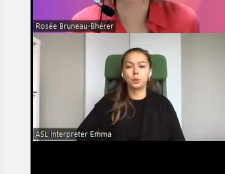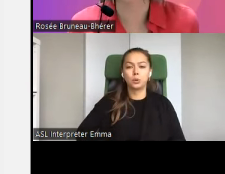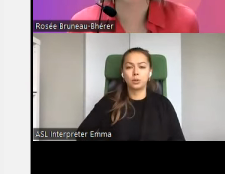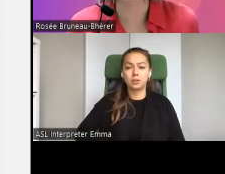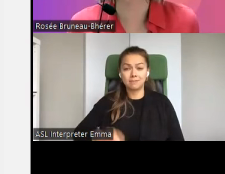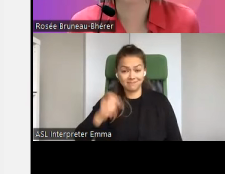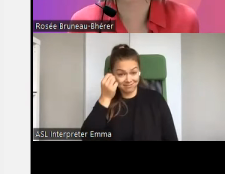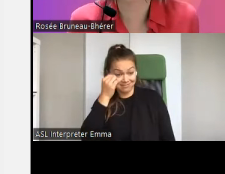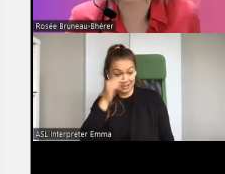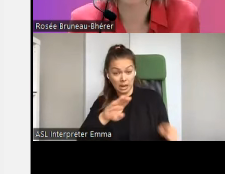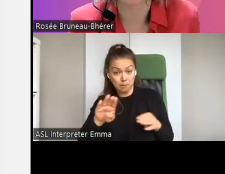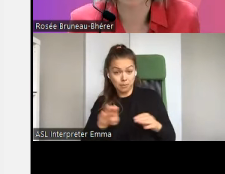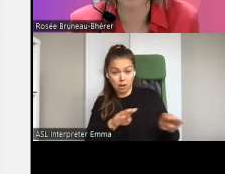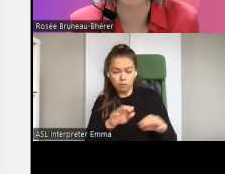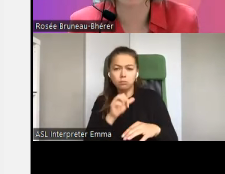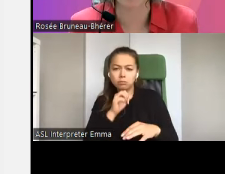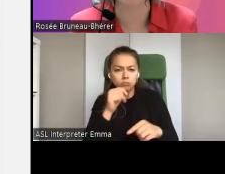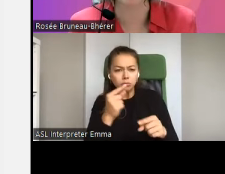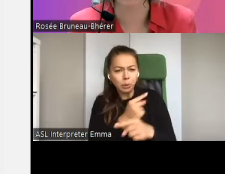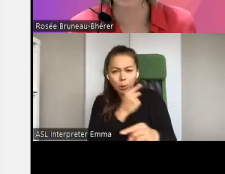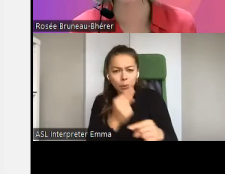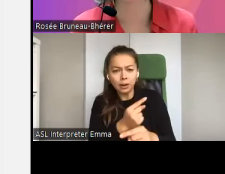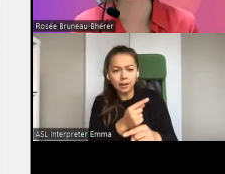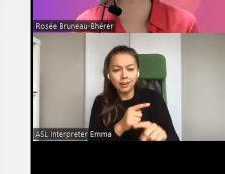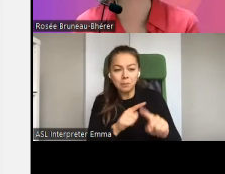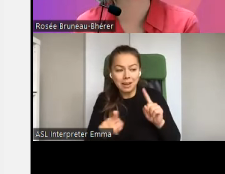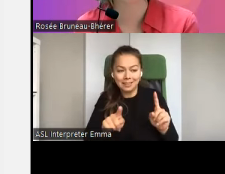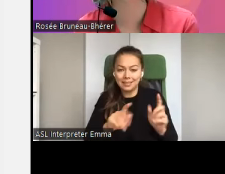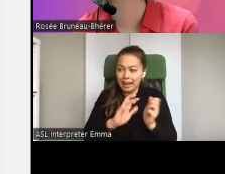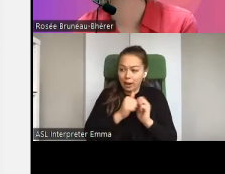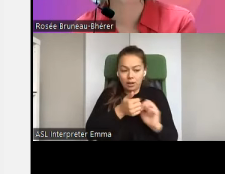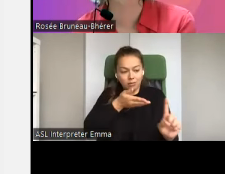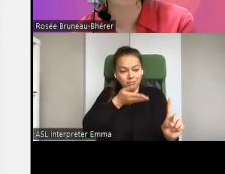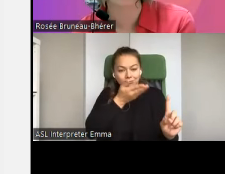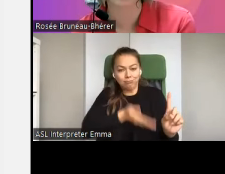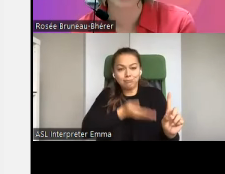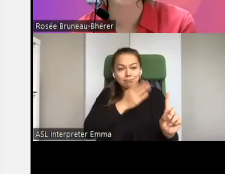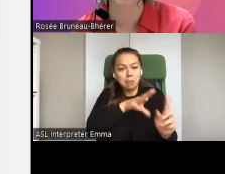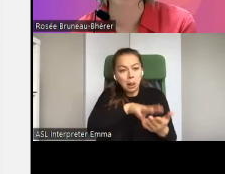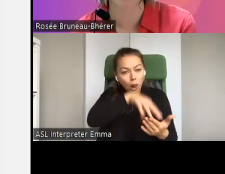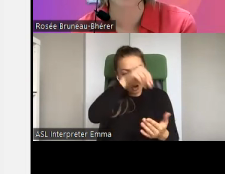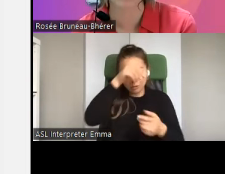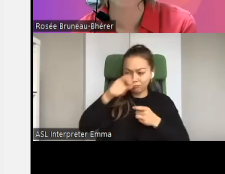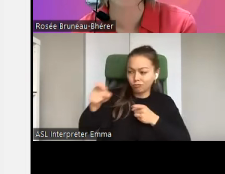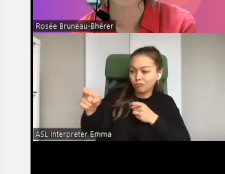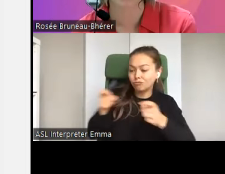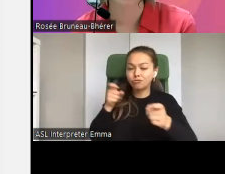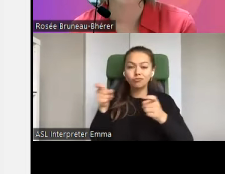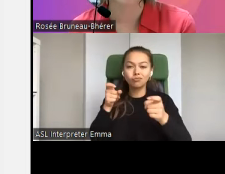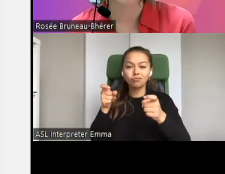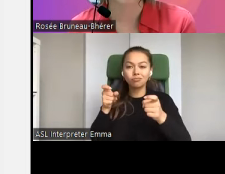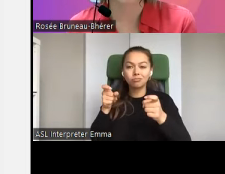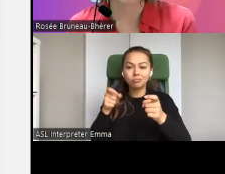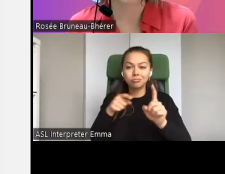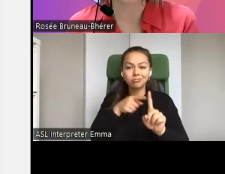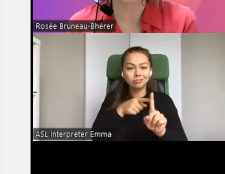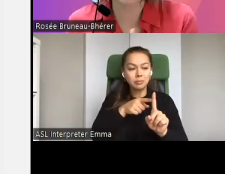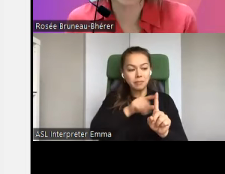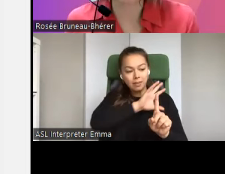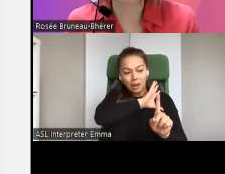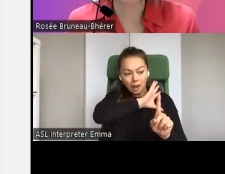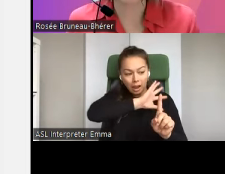extremely intense. And that's because he doesn't have any other strategies, because he wasn't able to develop them because of what he's lived